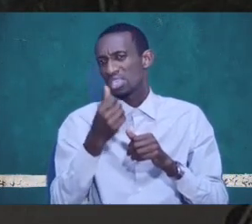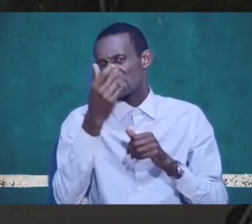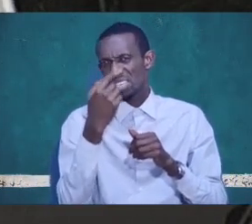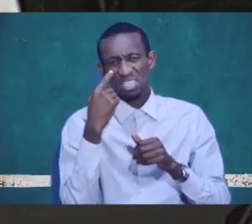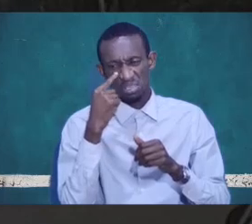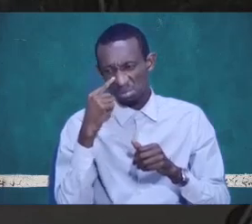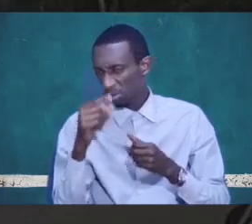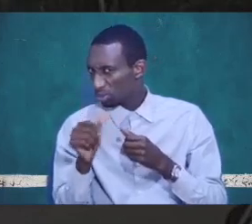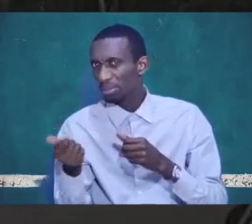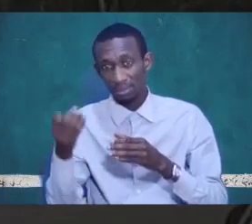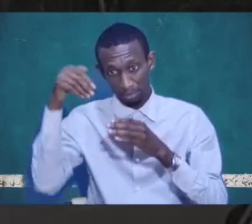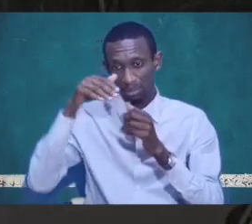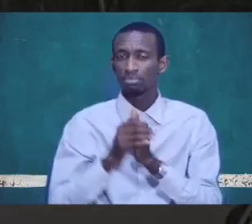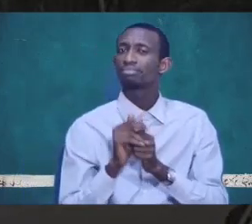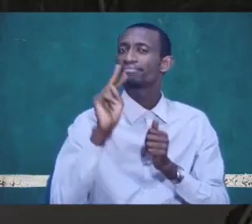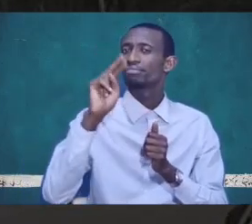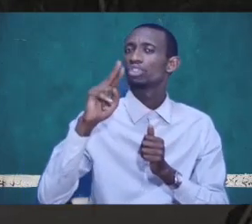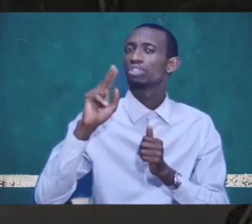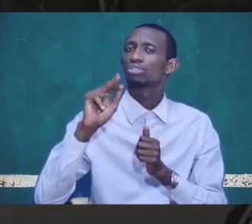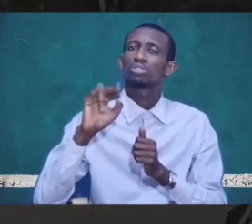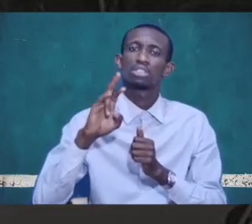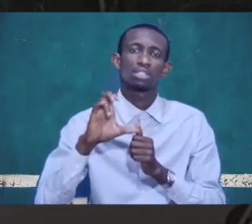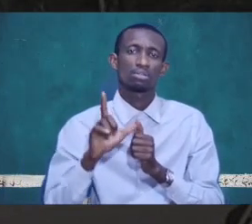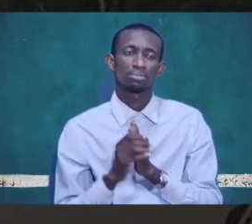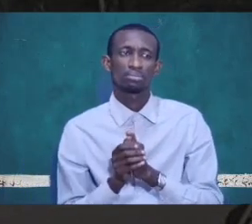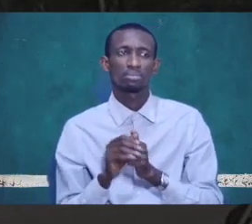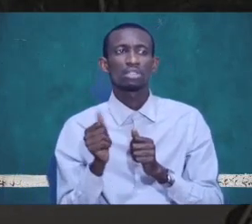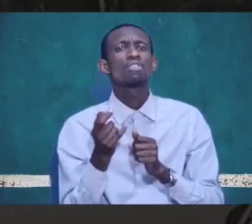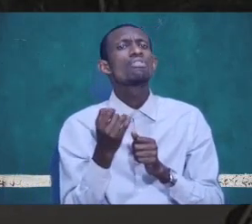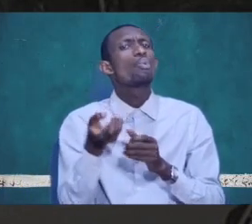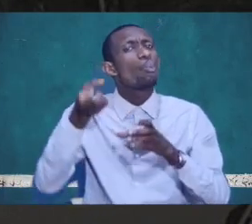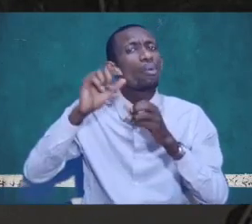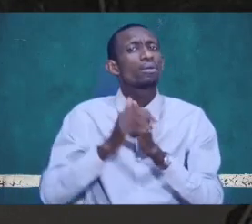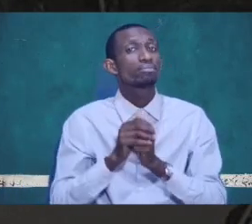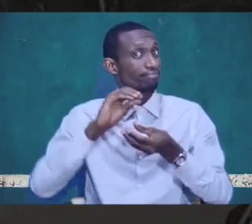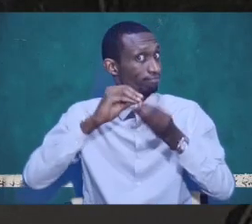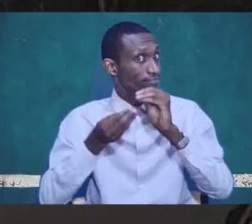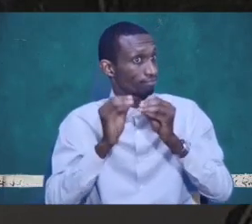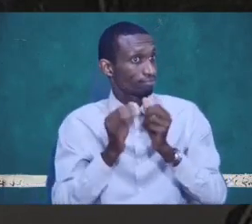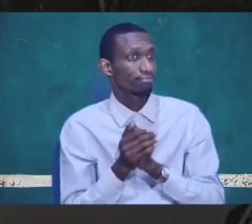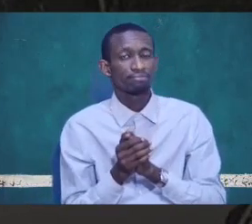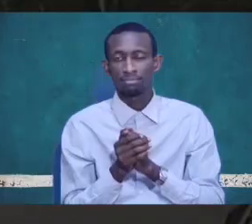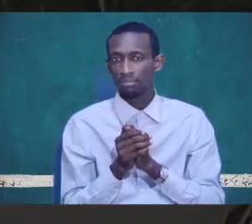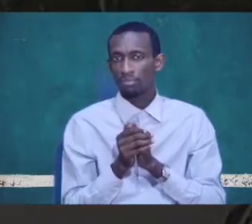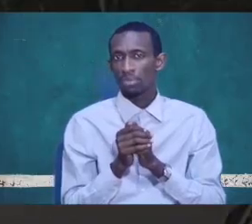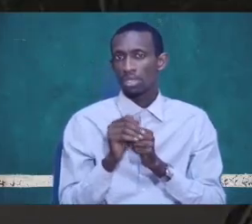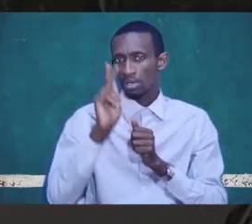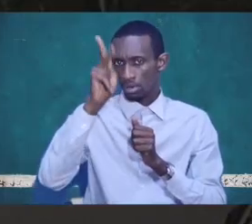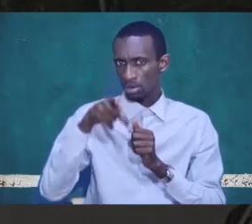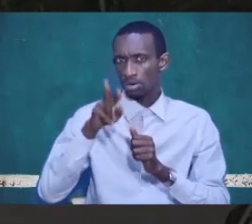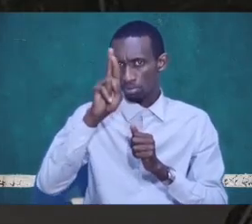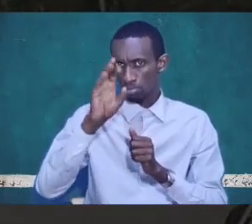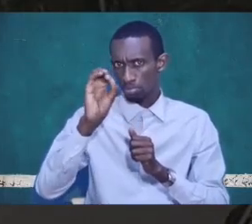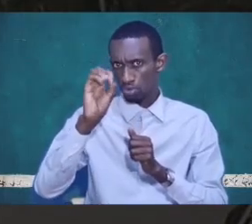nucleus. And when we add the number of protons to the number of neutrons, we get